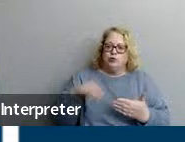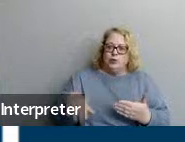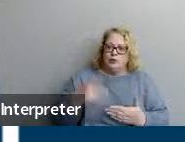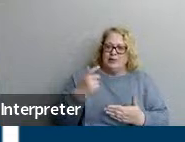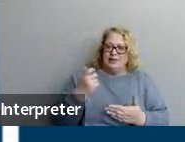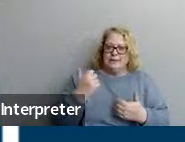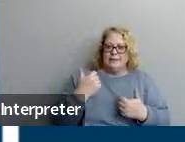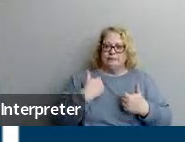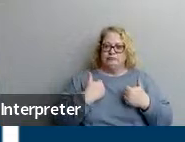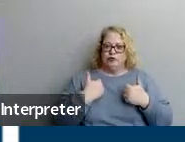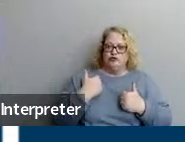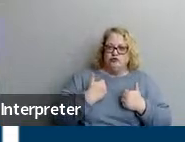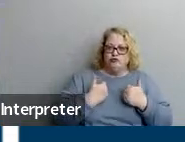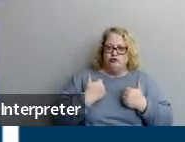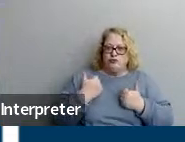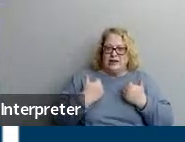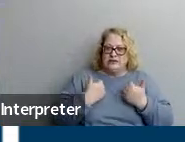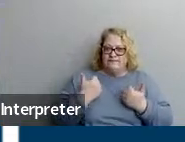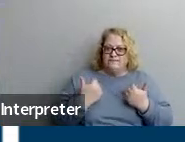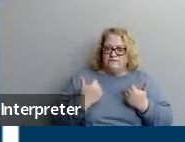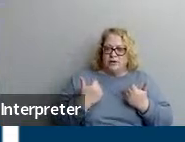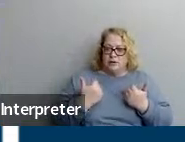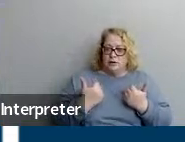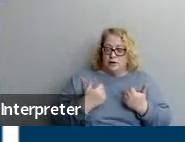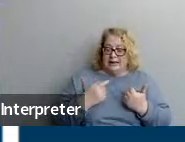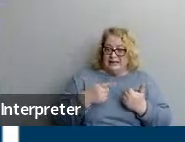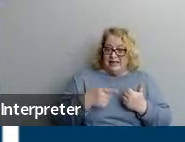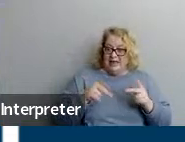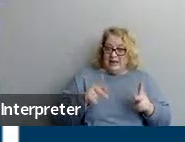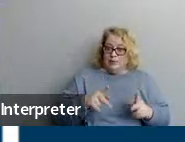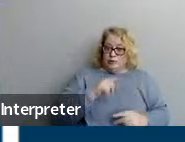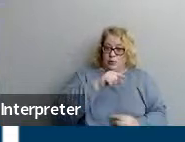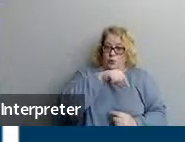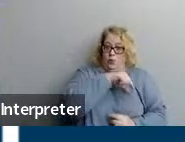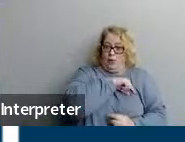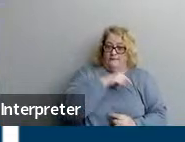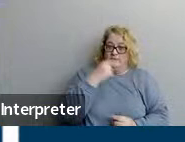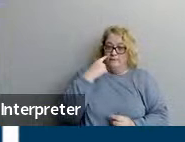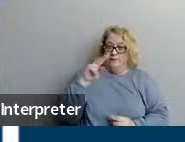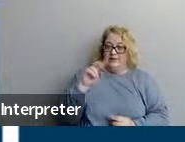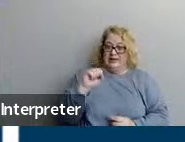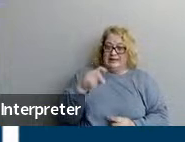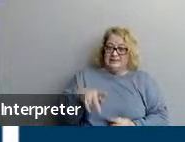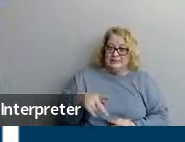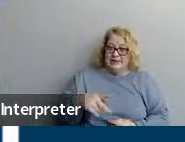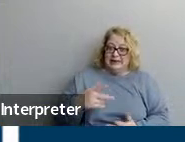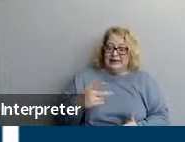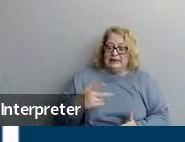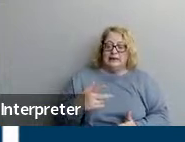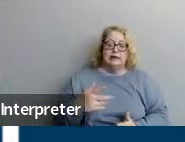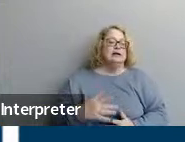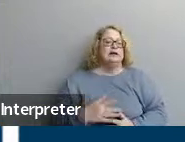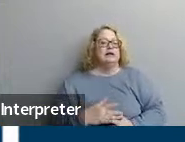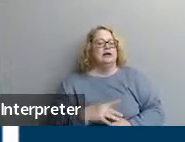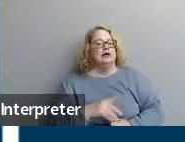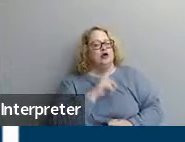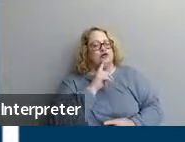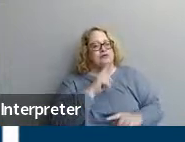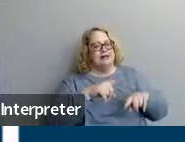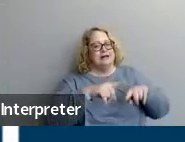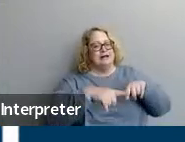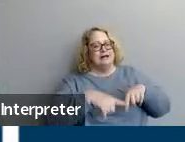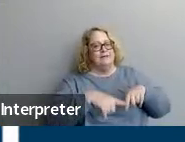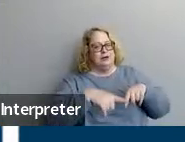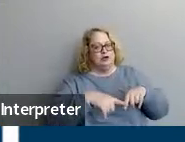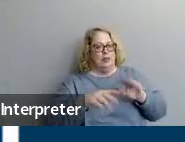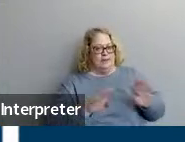Suppose you have a student, how do you handle, are they even a candidate for VFP? Well, yeah, it really does depend